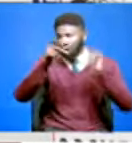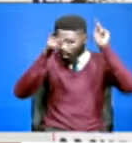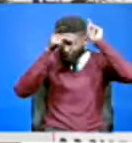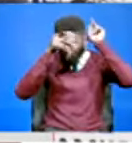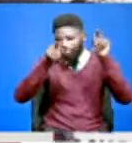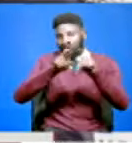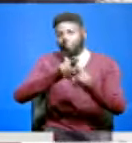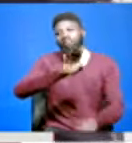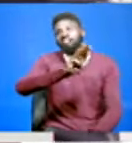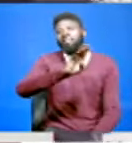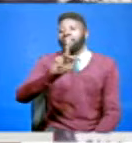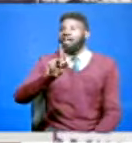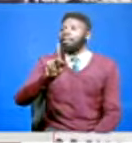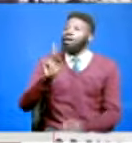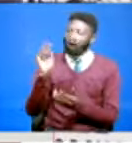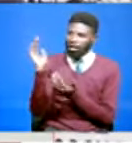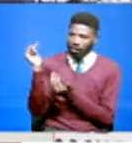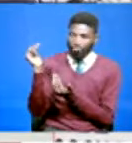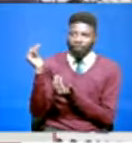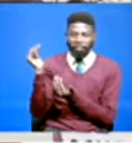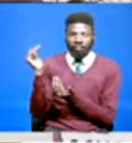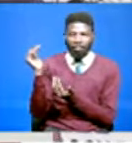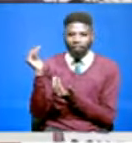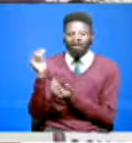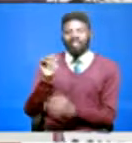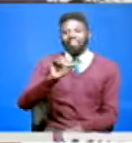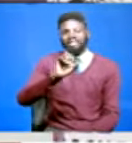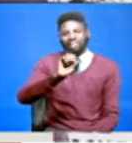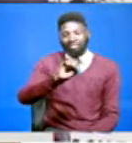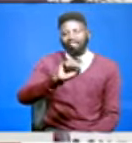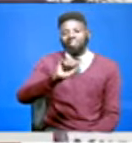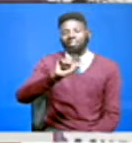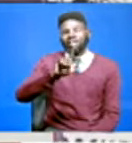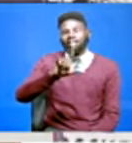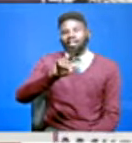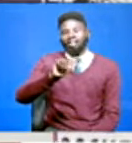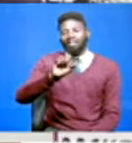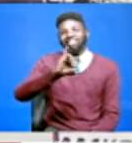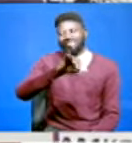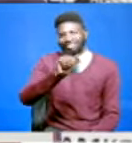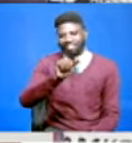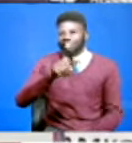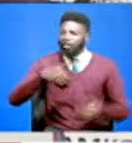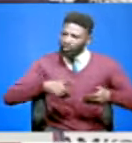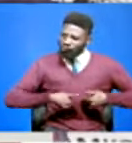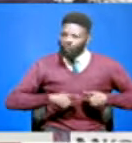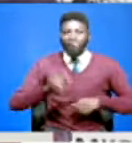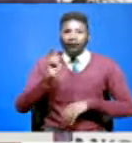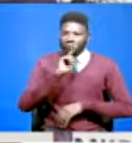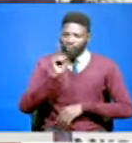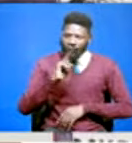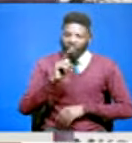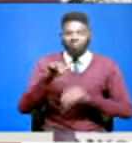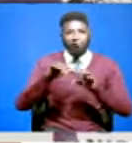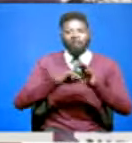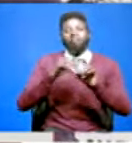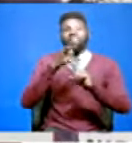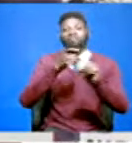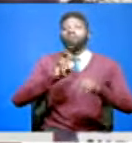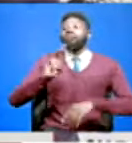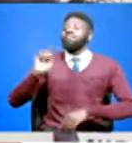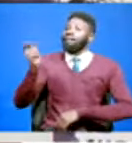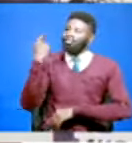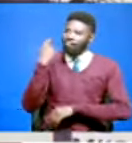njiani anakuja Salasia. The youngest member of parliament from Western Kenya. You